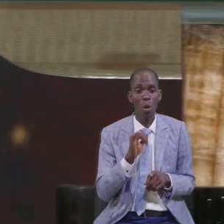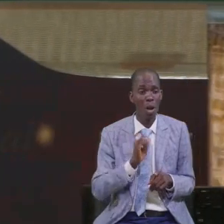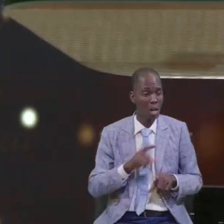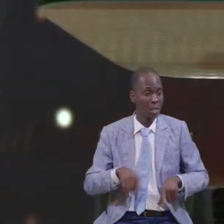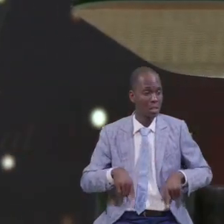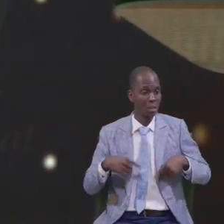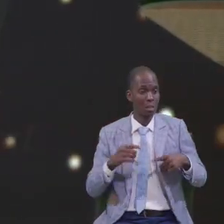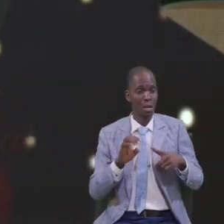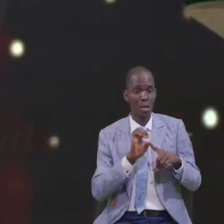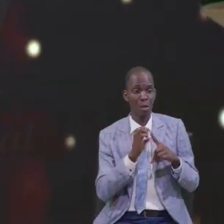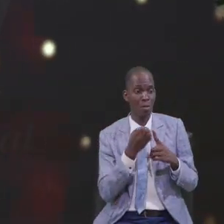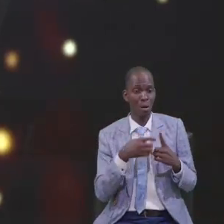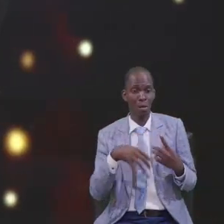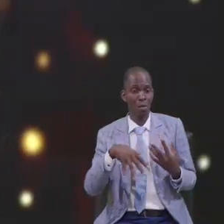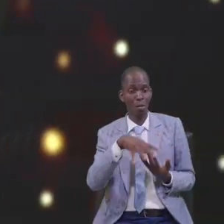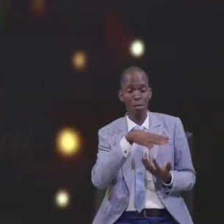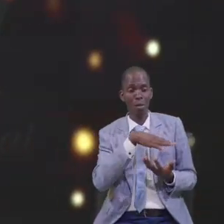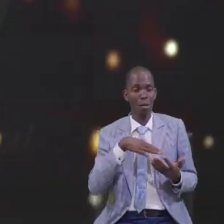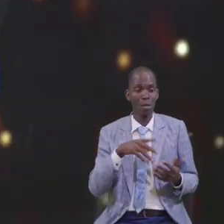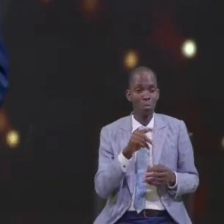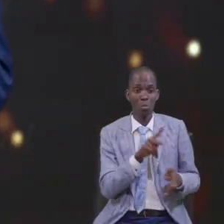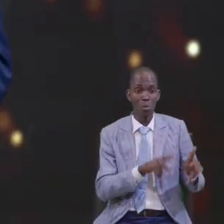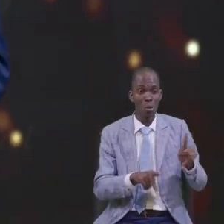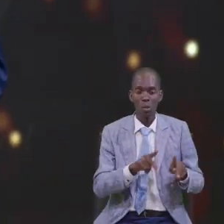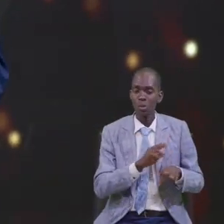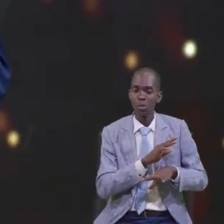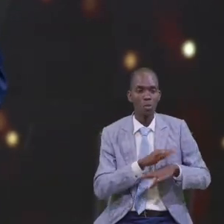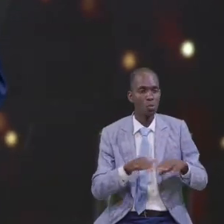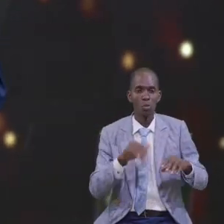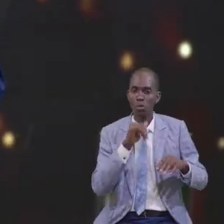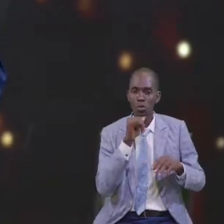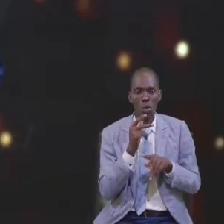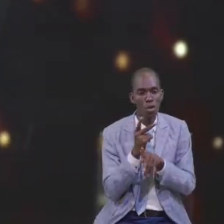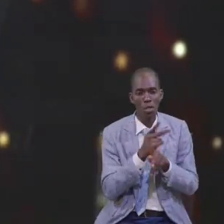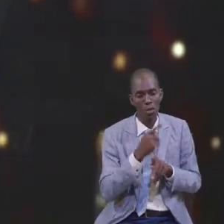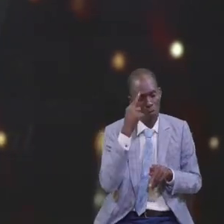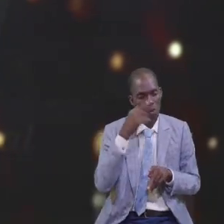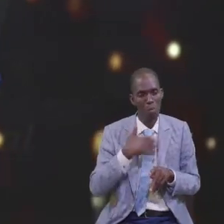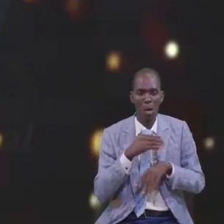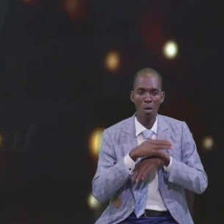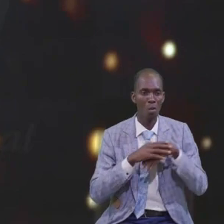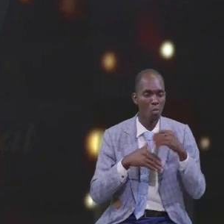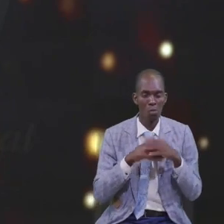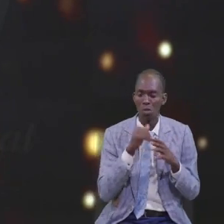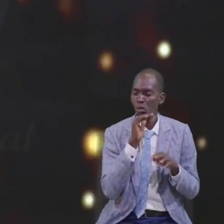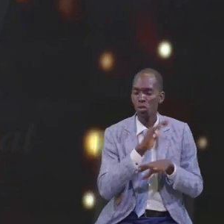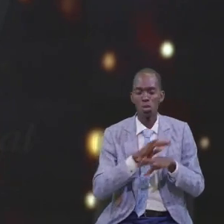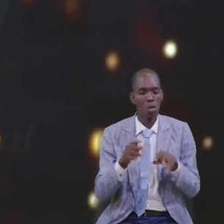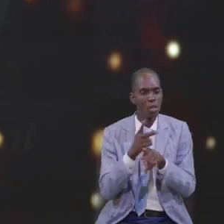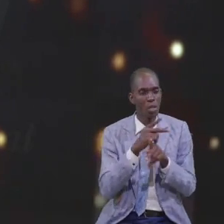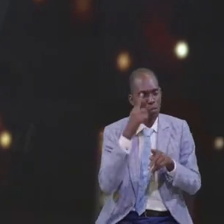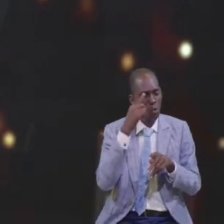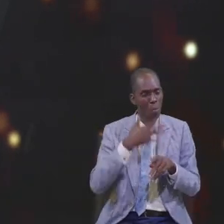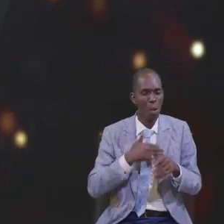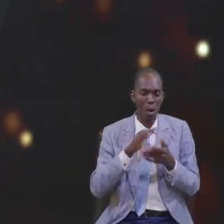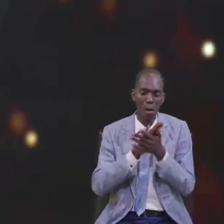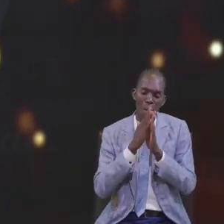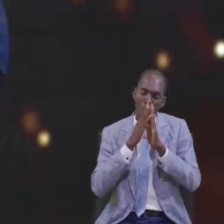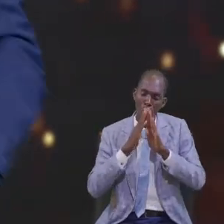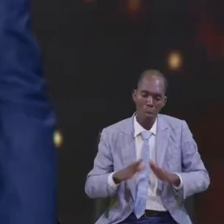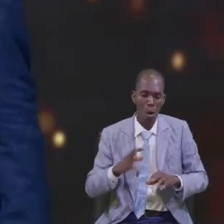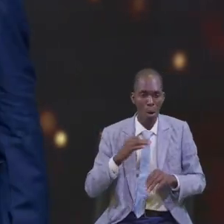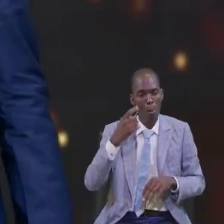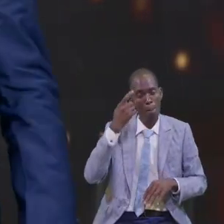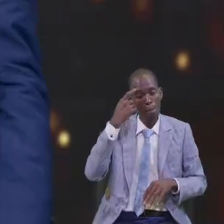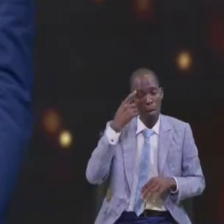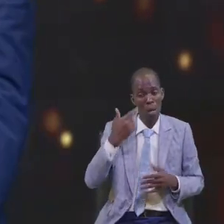live, there are people, they don't care for my comfort, they don't care for my ease, they don't care for my peace of mind. I